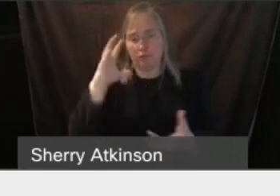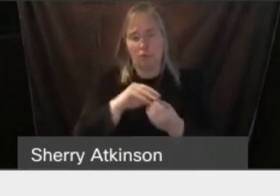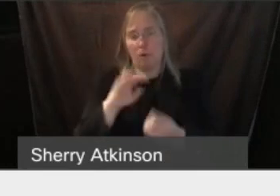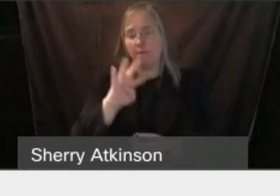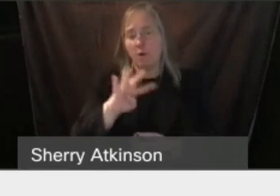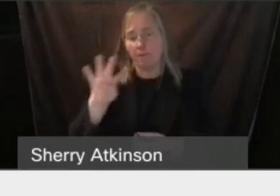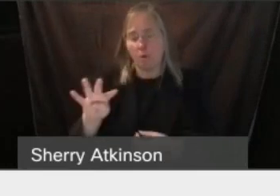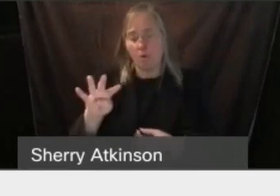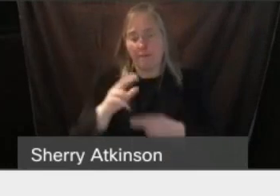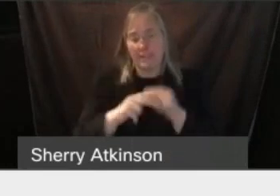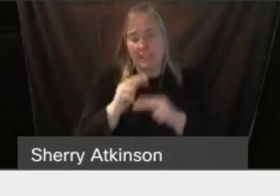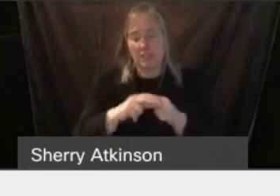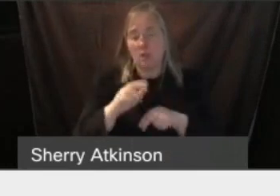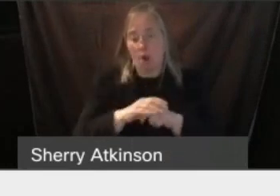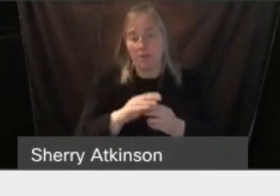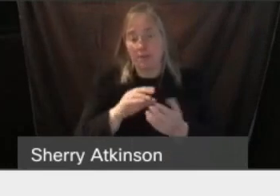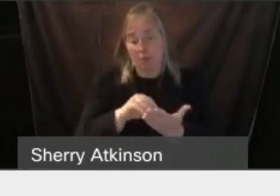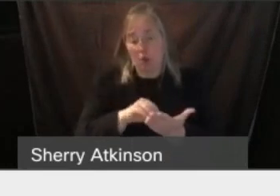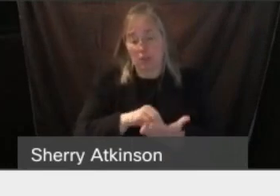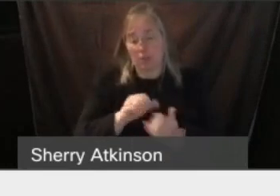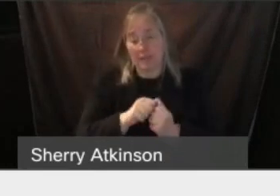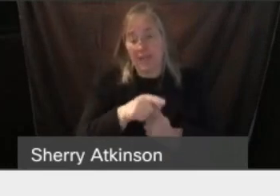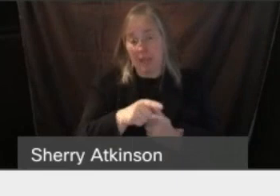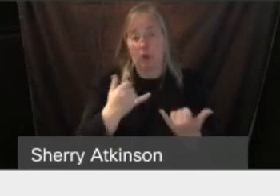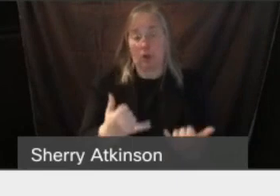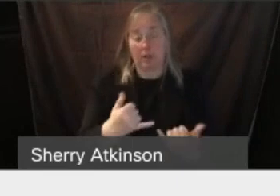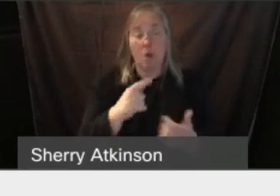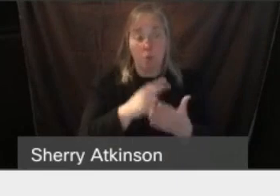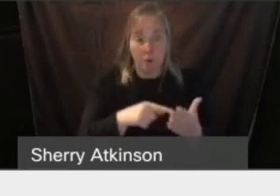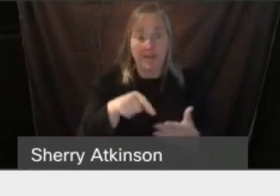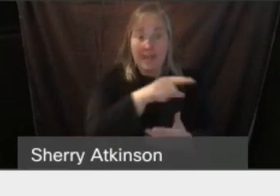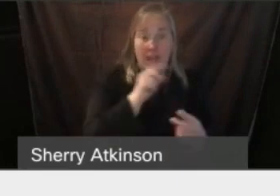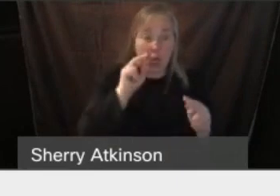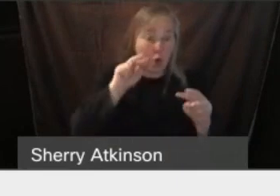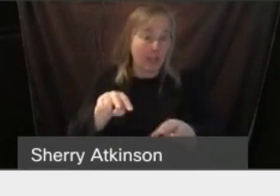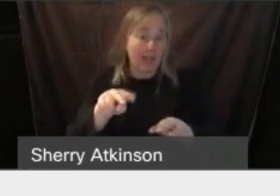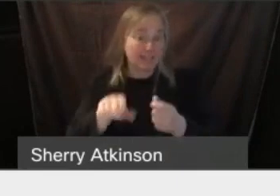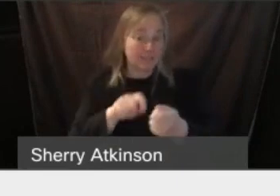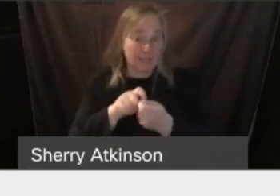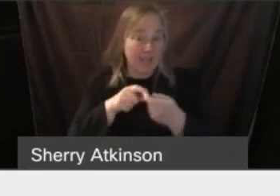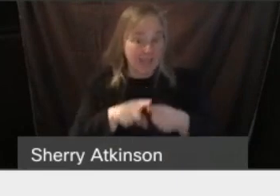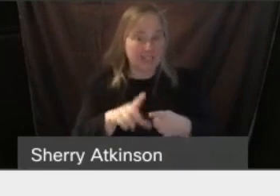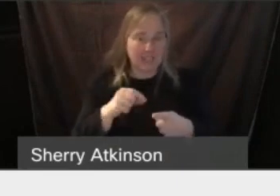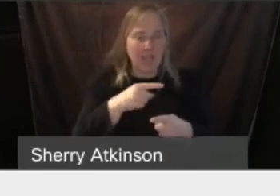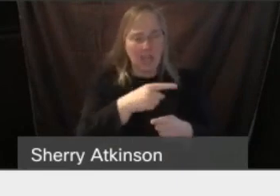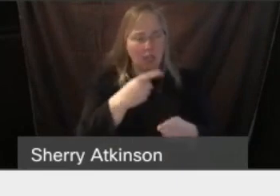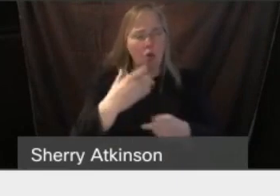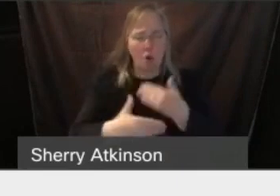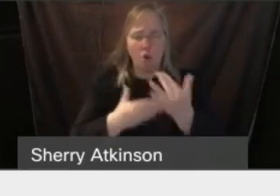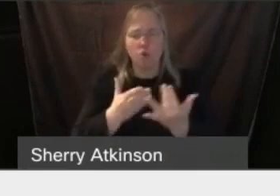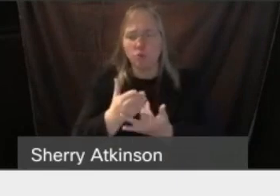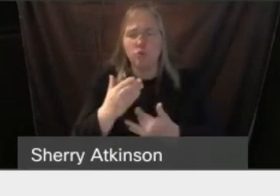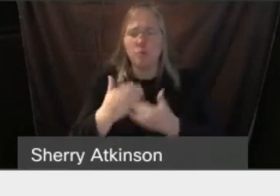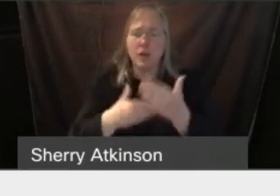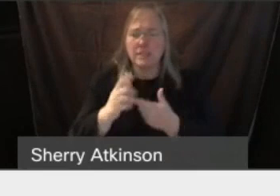them currently. And what they look at specifically as they go through the process of